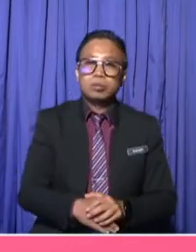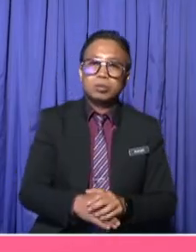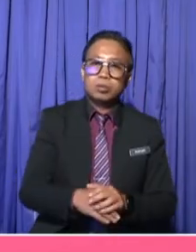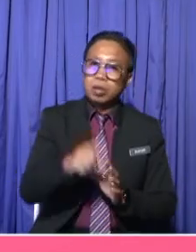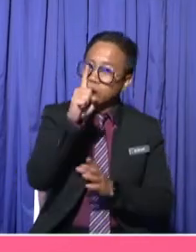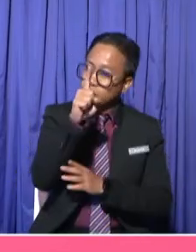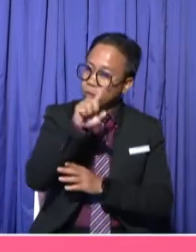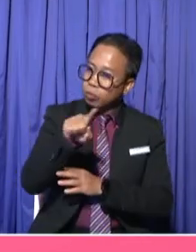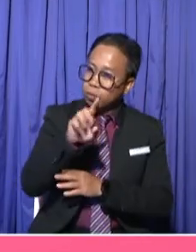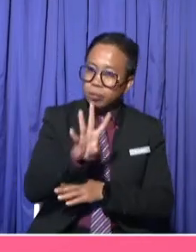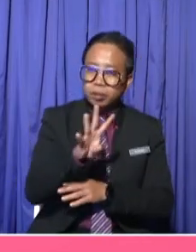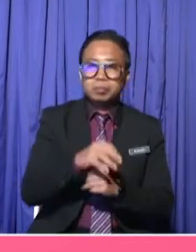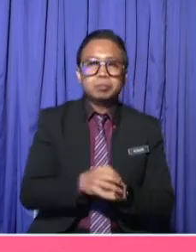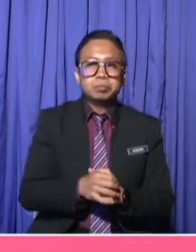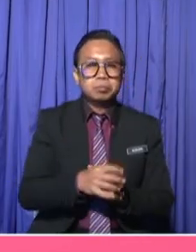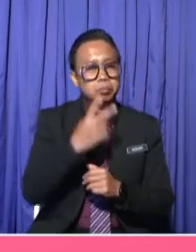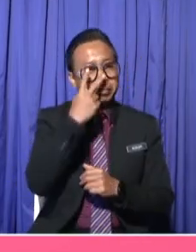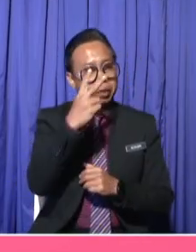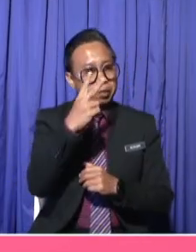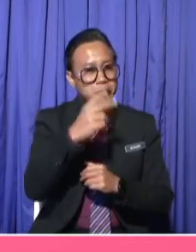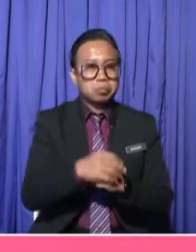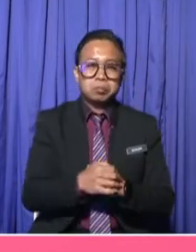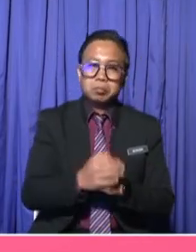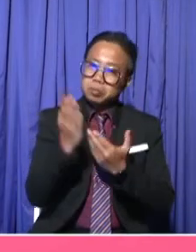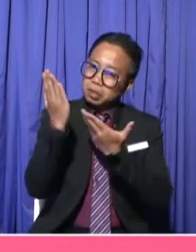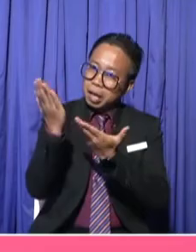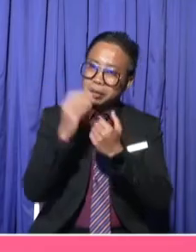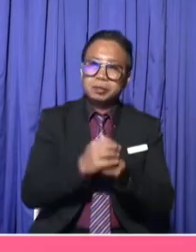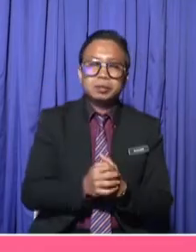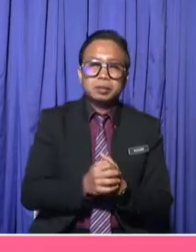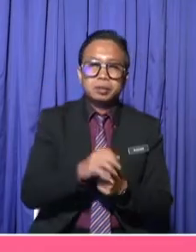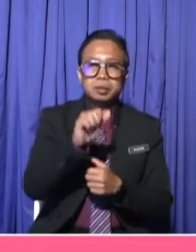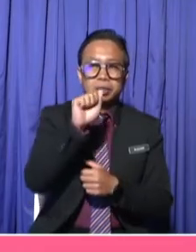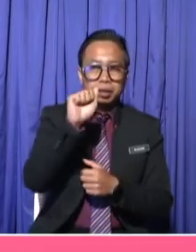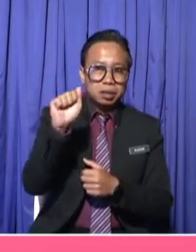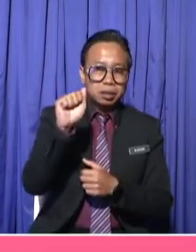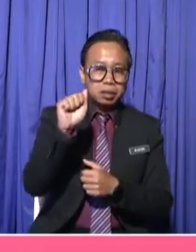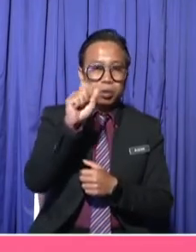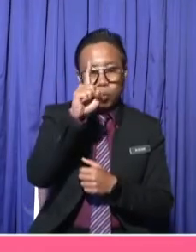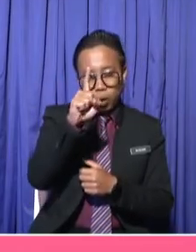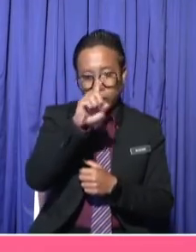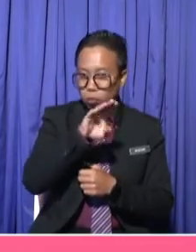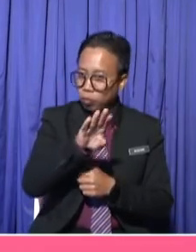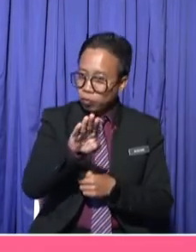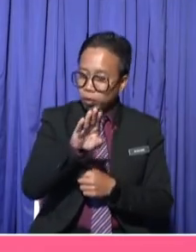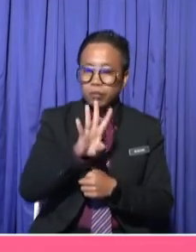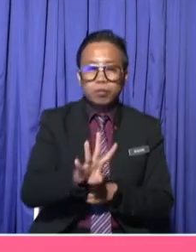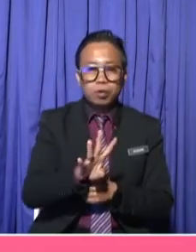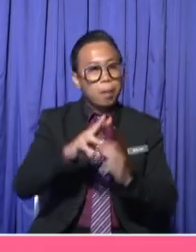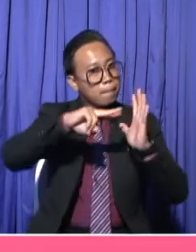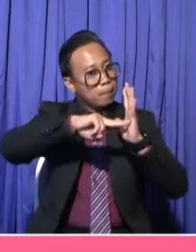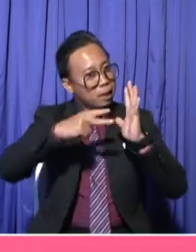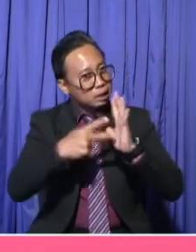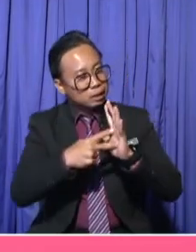quarters. Take a look at this slide. A quarter, or 1/4,